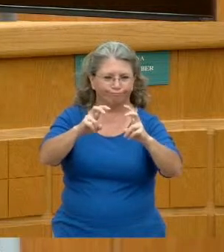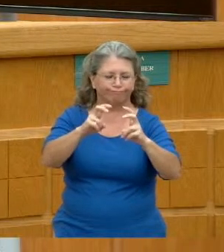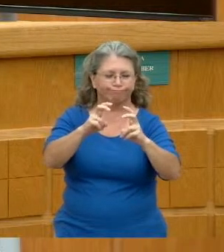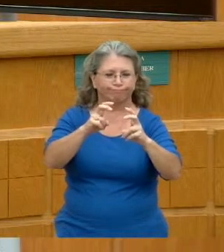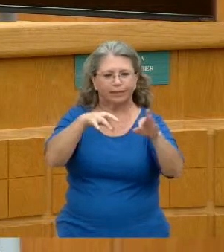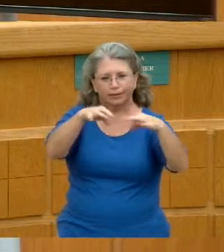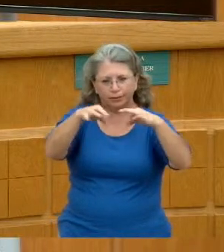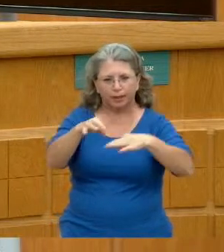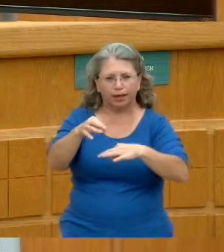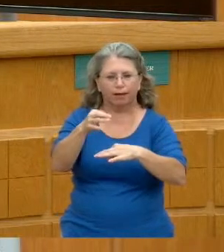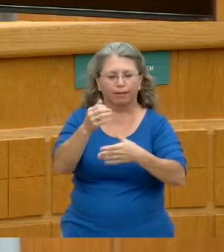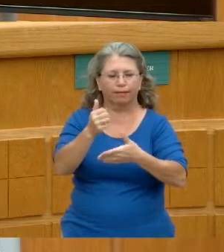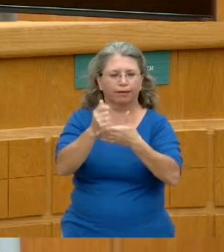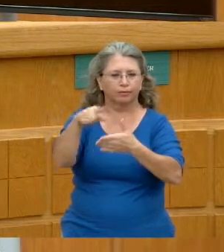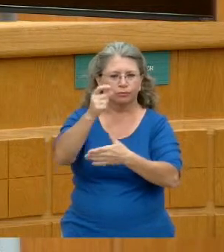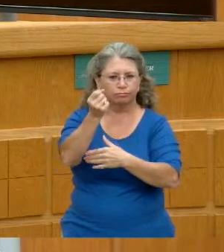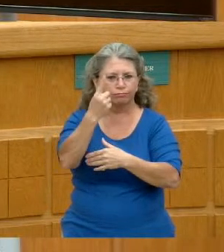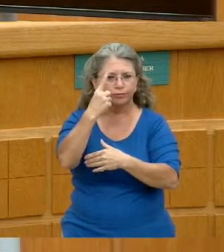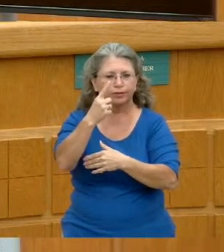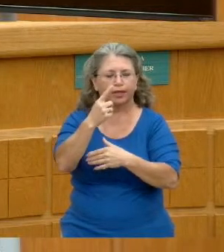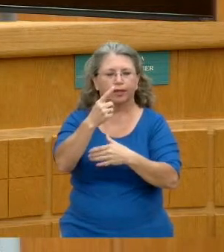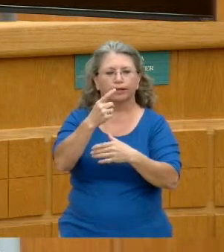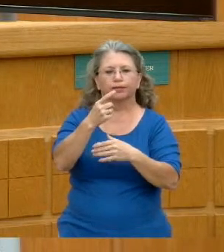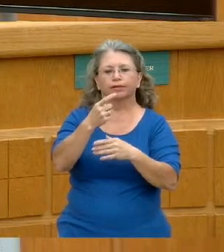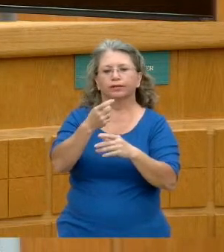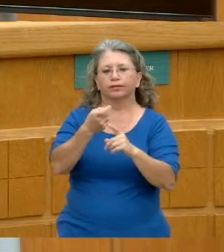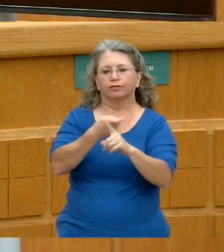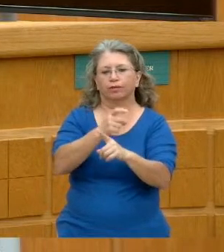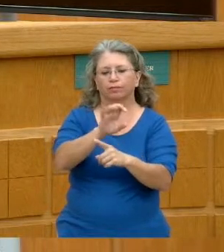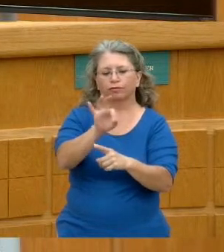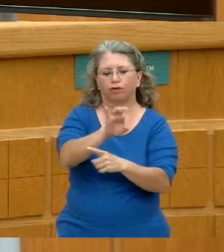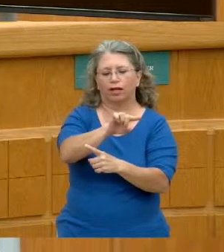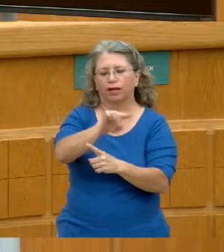the 4-day period from Friday through Monday.